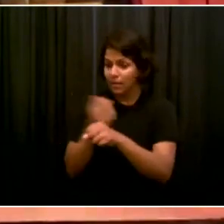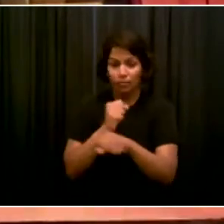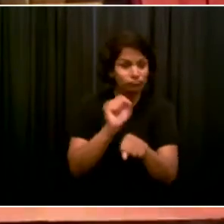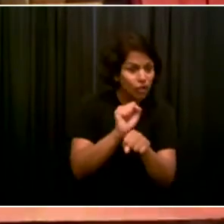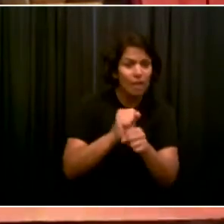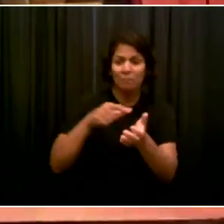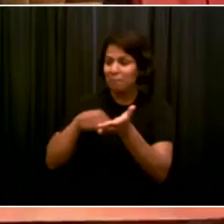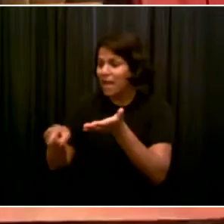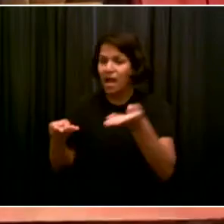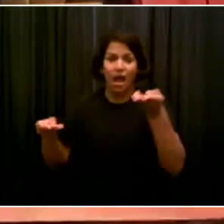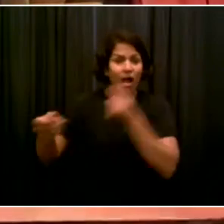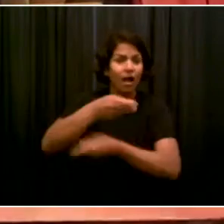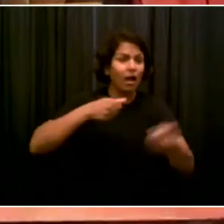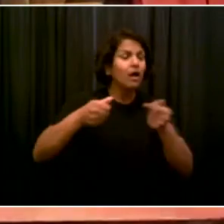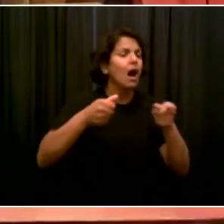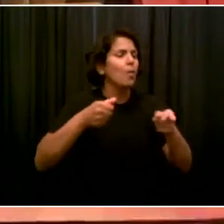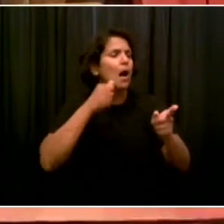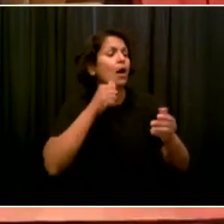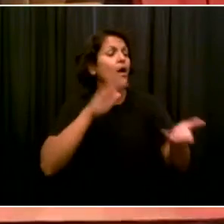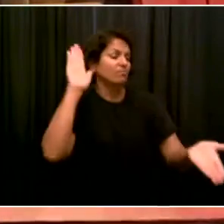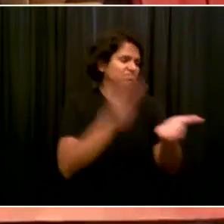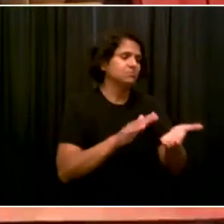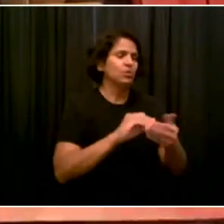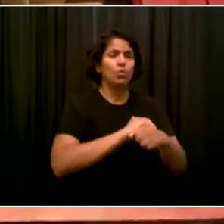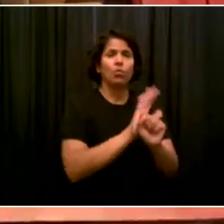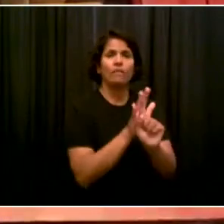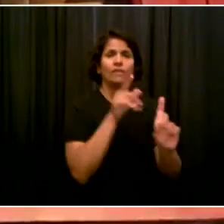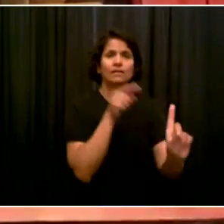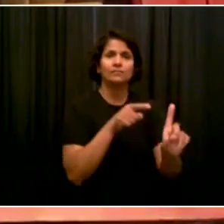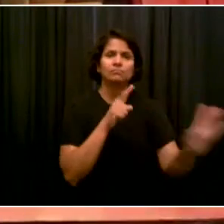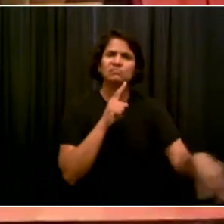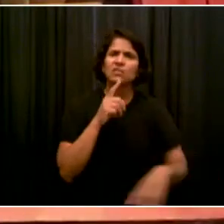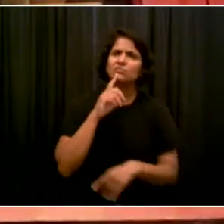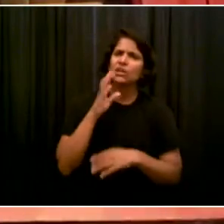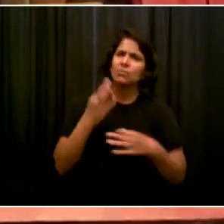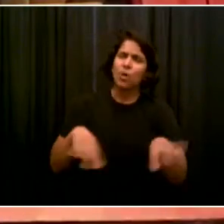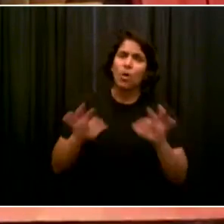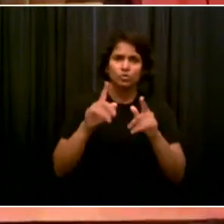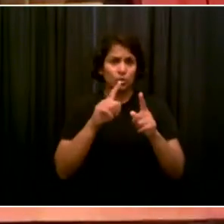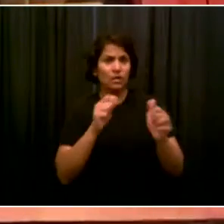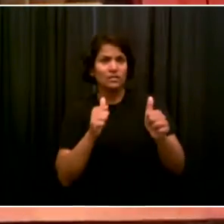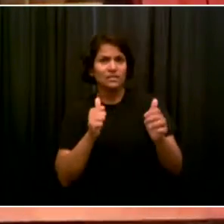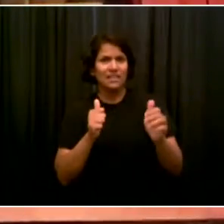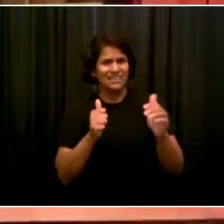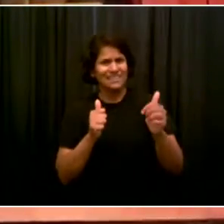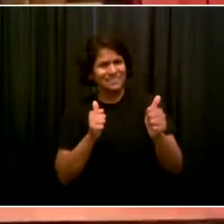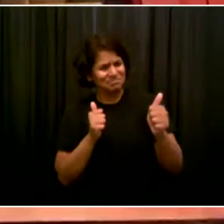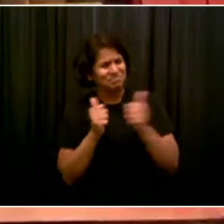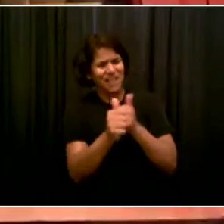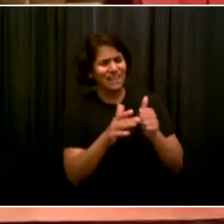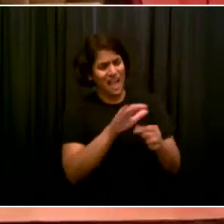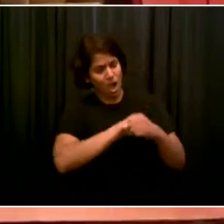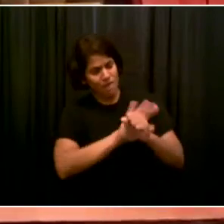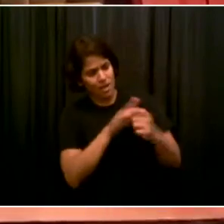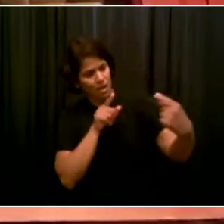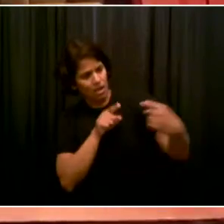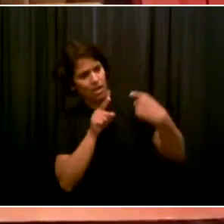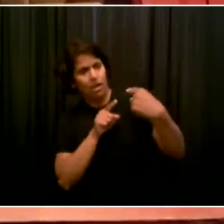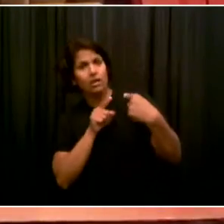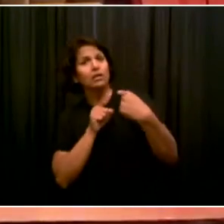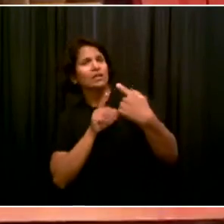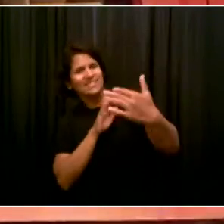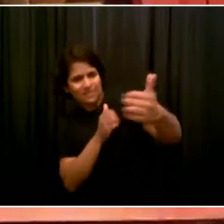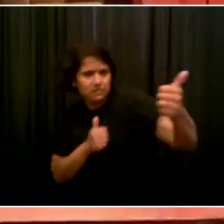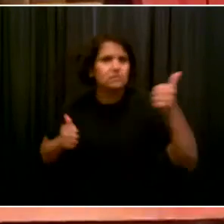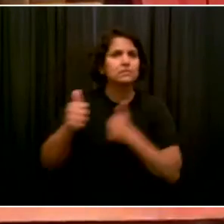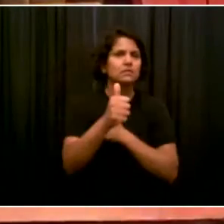this terrible scourge for our city. The data is showing just how contagious the Delta variant is.